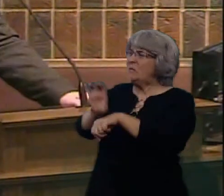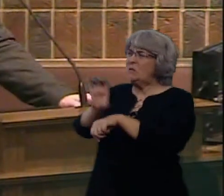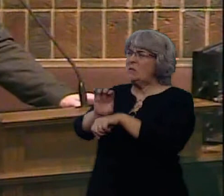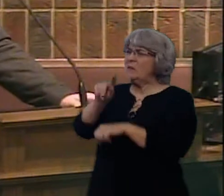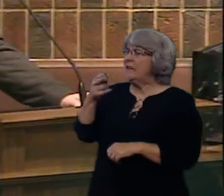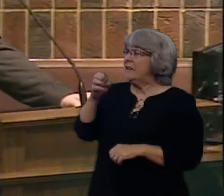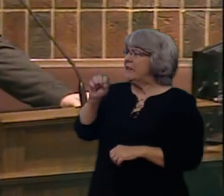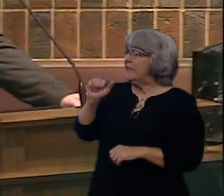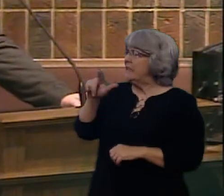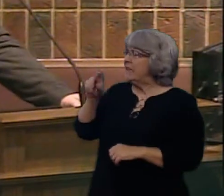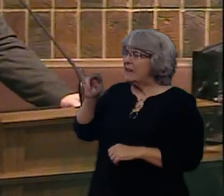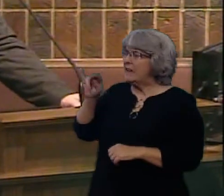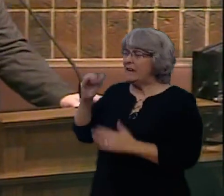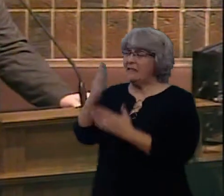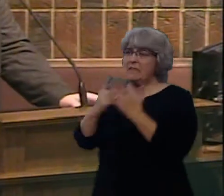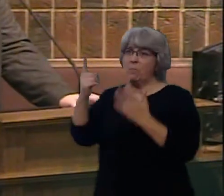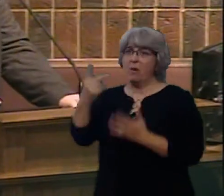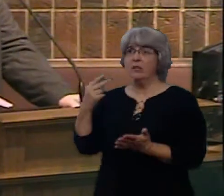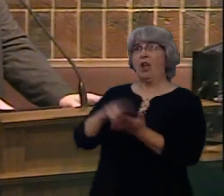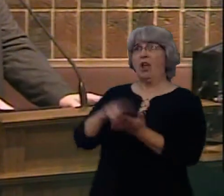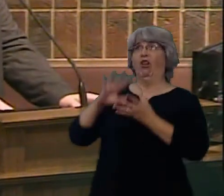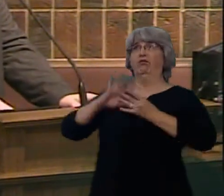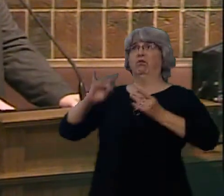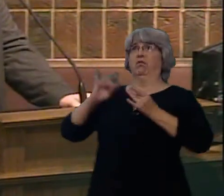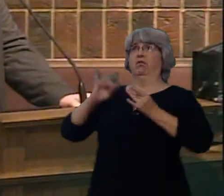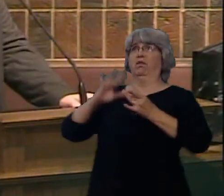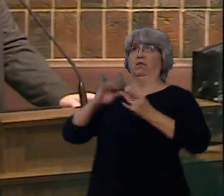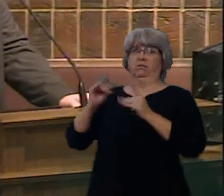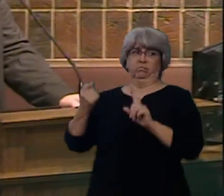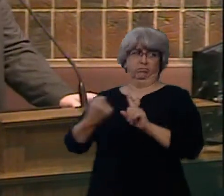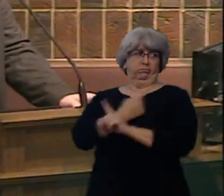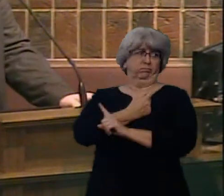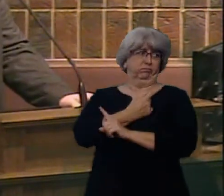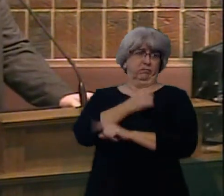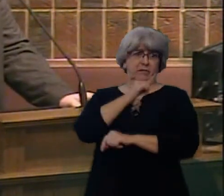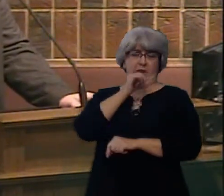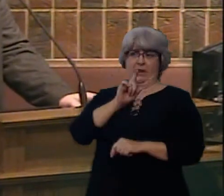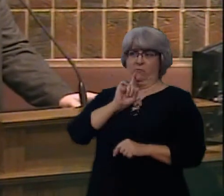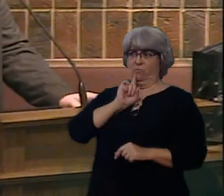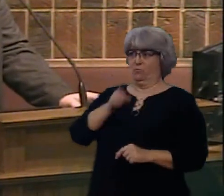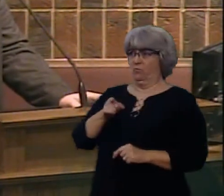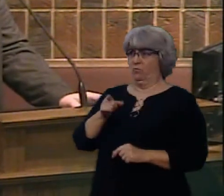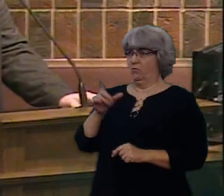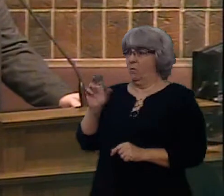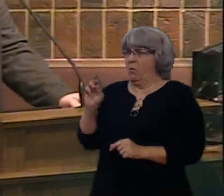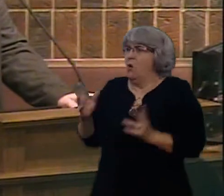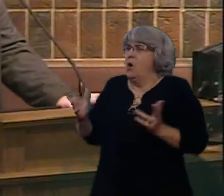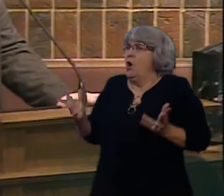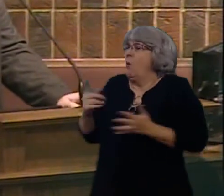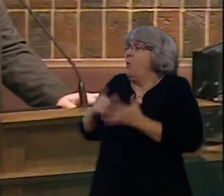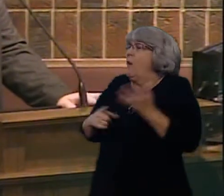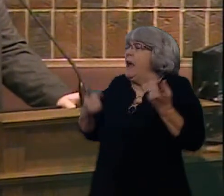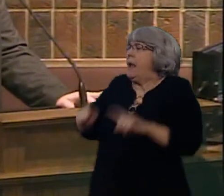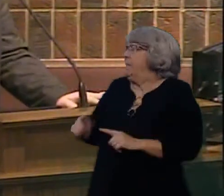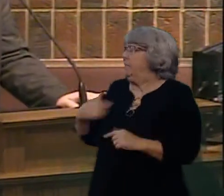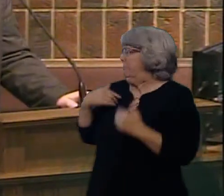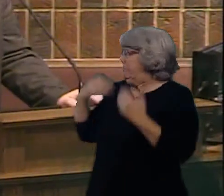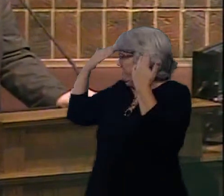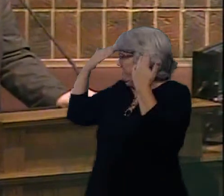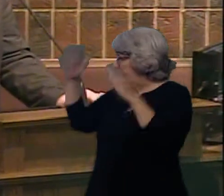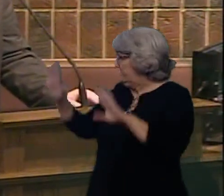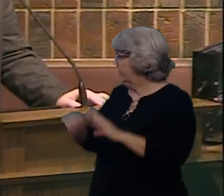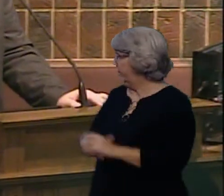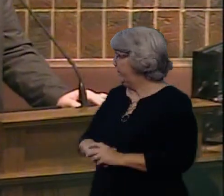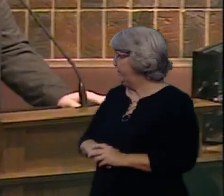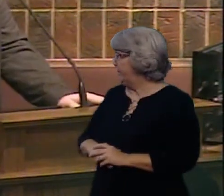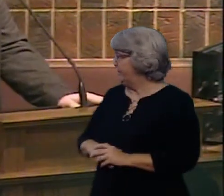that weren't true. Now, obviously, since we don't have inspired prophets, there can still be instances where somebody says something